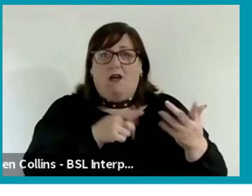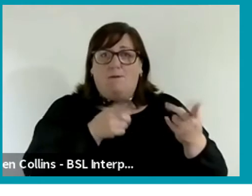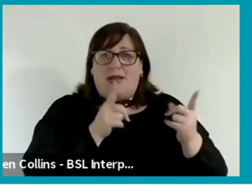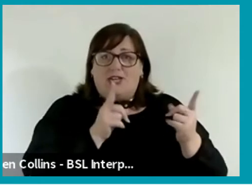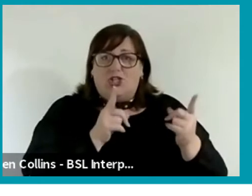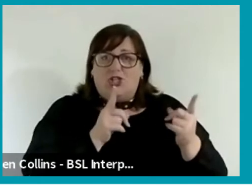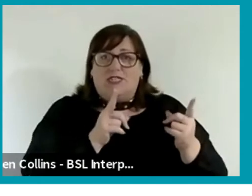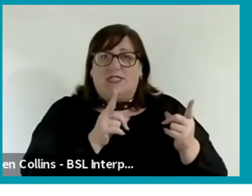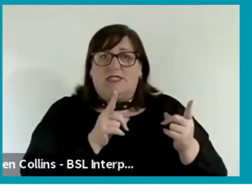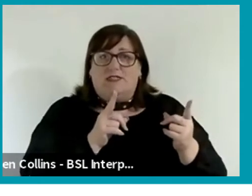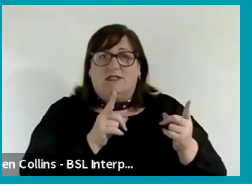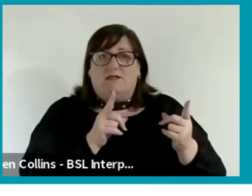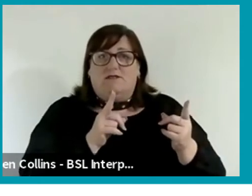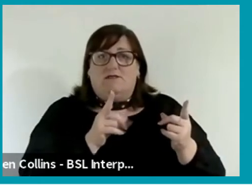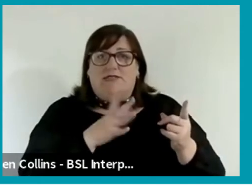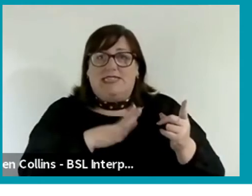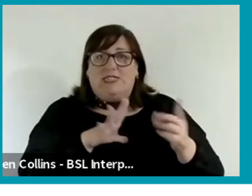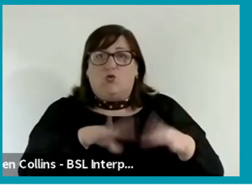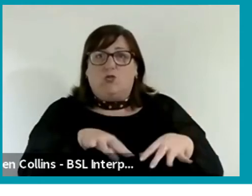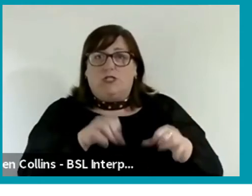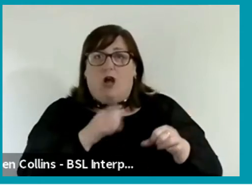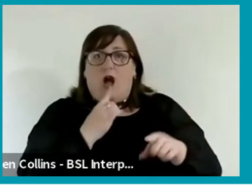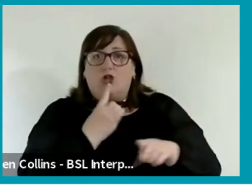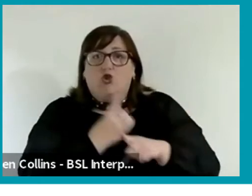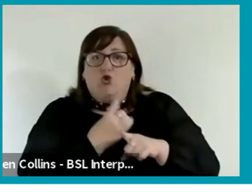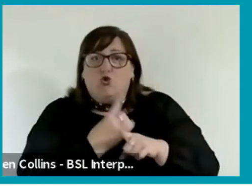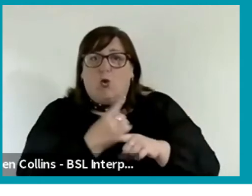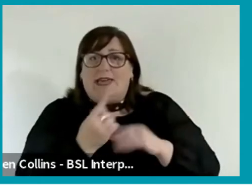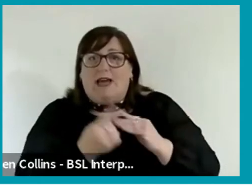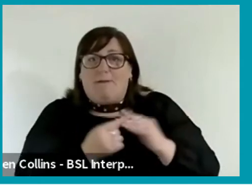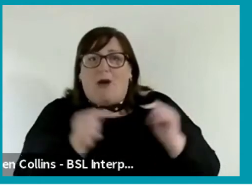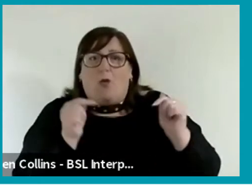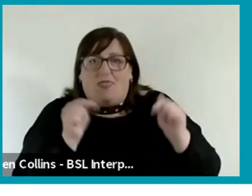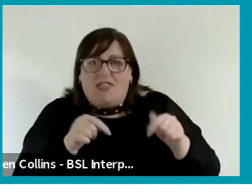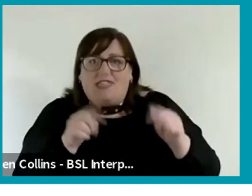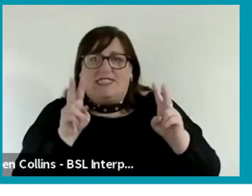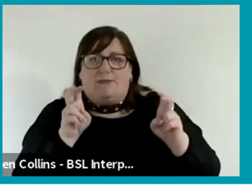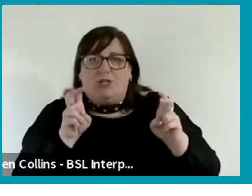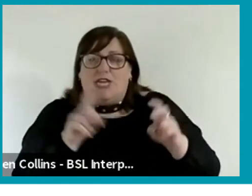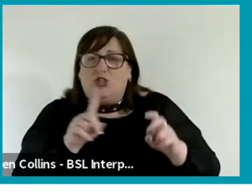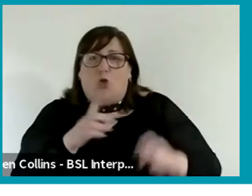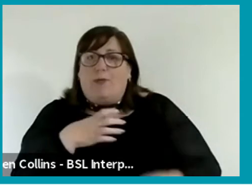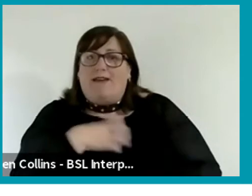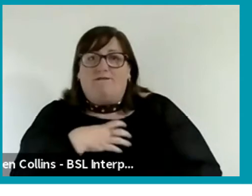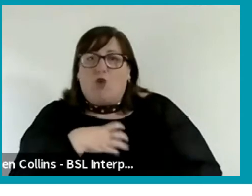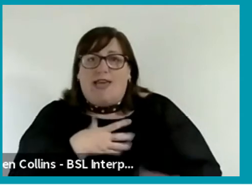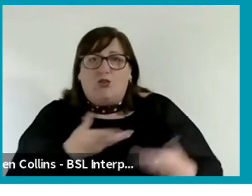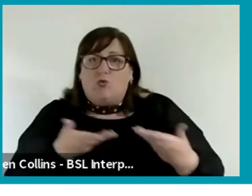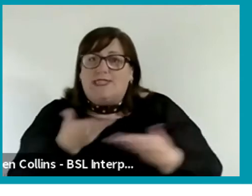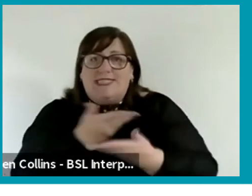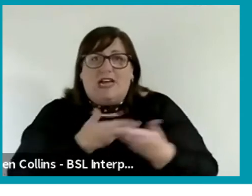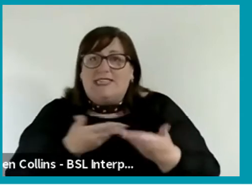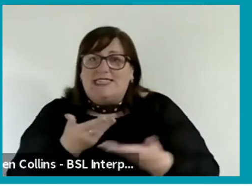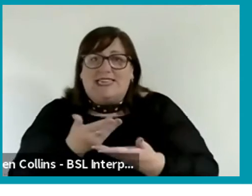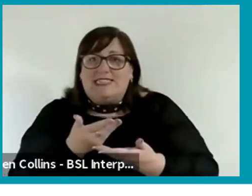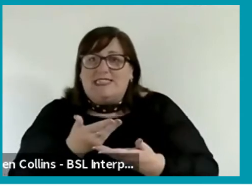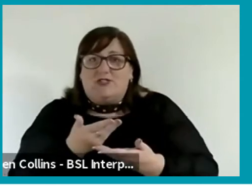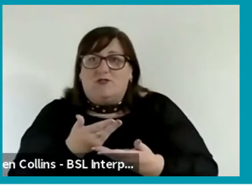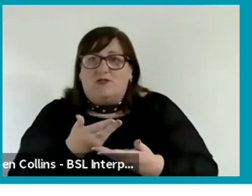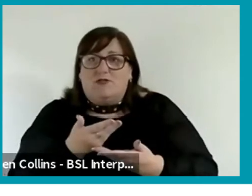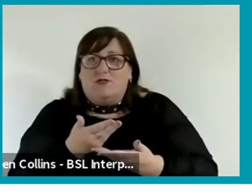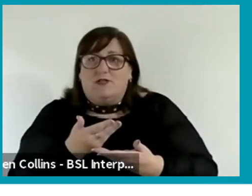about it for a start, right? Let's not be afraid to discuss this, to then tackle it, to find. I mean, we